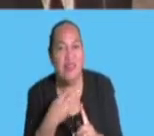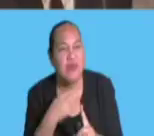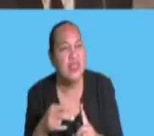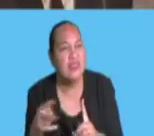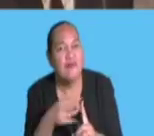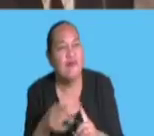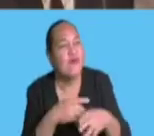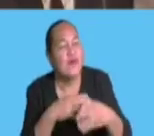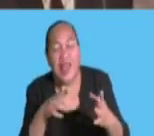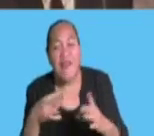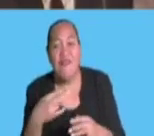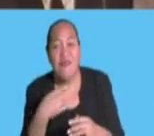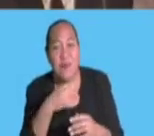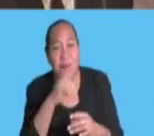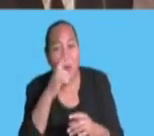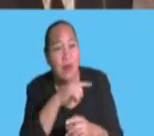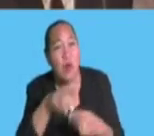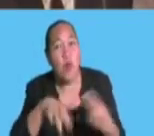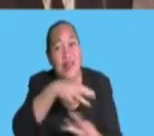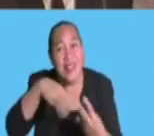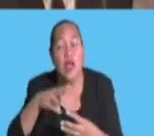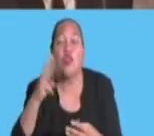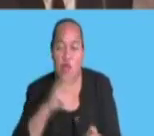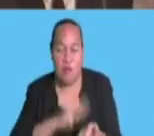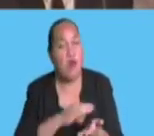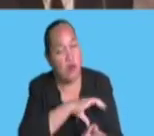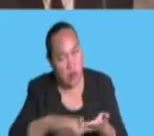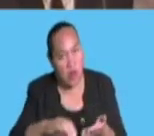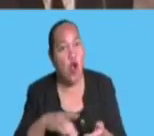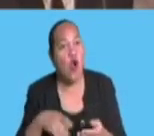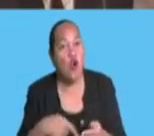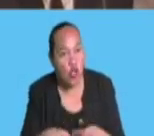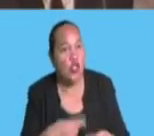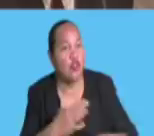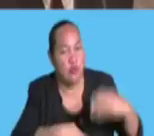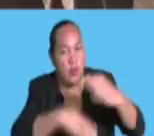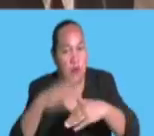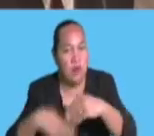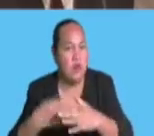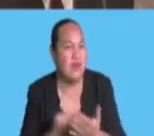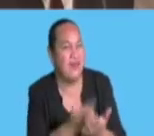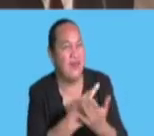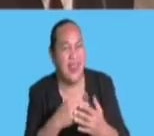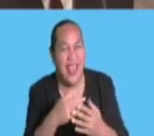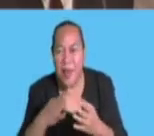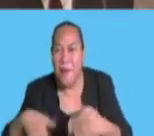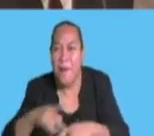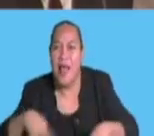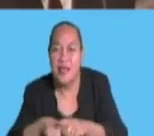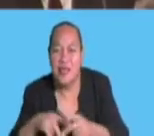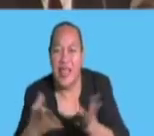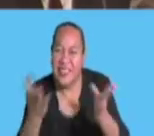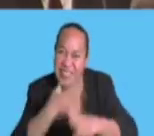cyclones, Winston and Kenya. $3 million has been allocated to continue rehabilitation works in areas damaged by these cyclones.